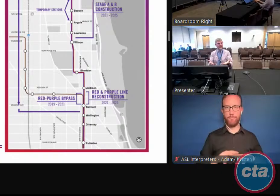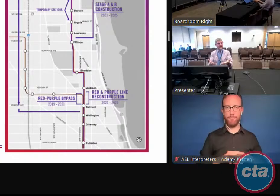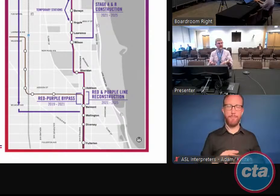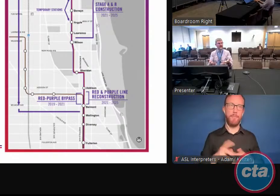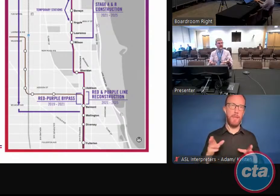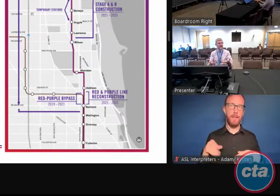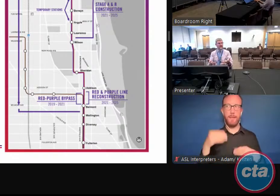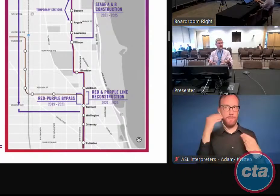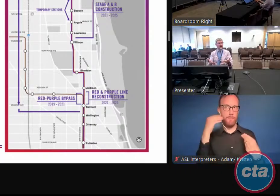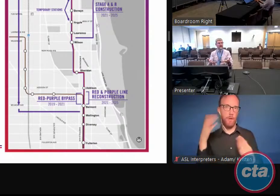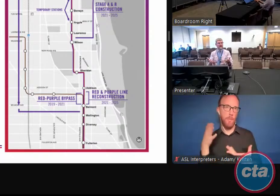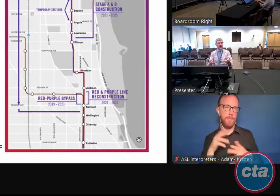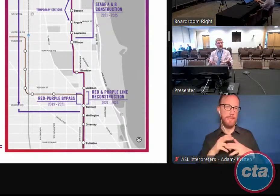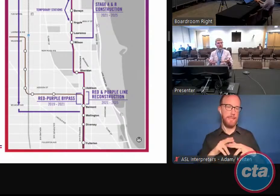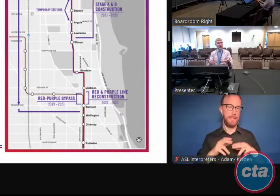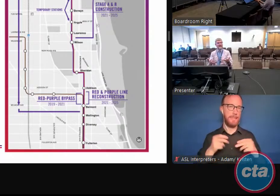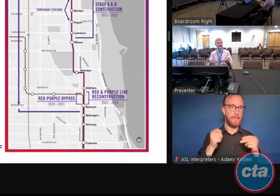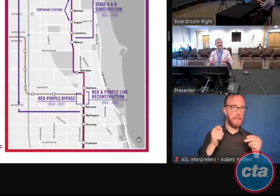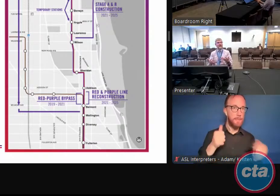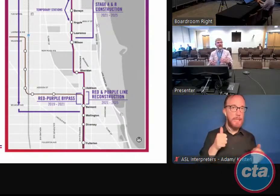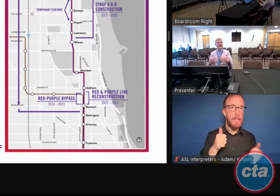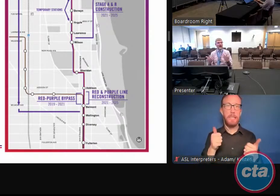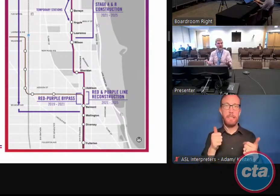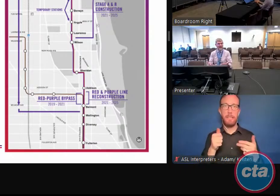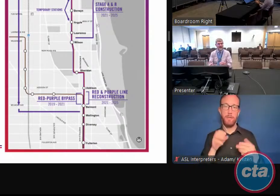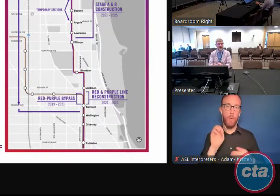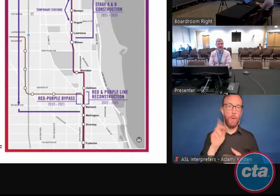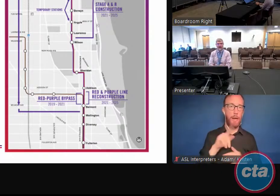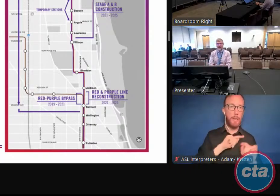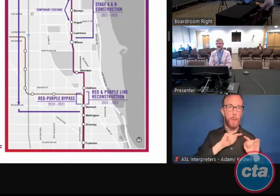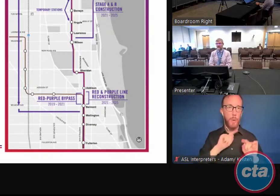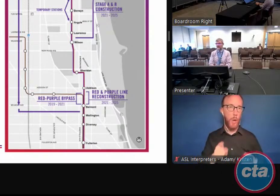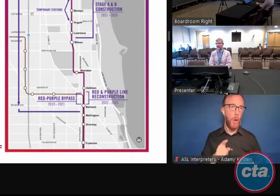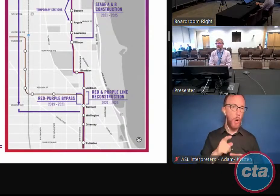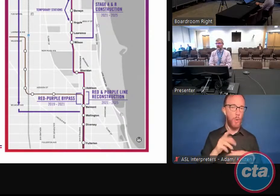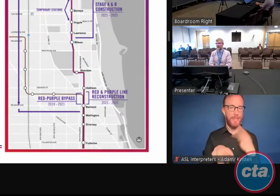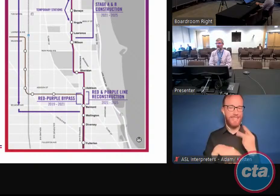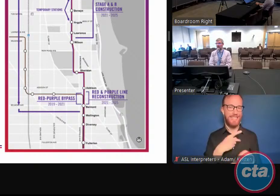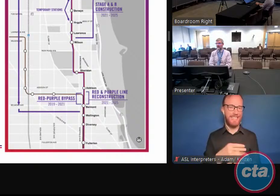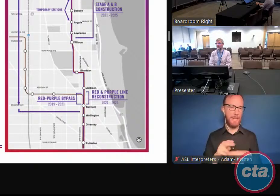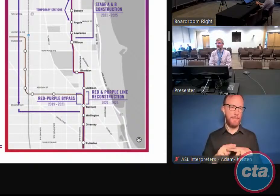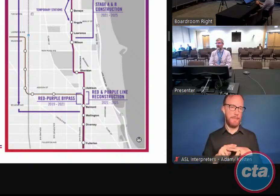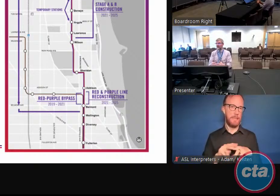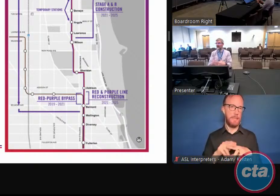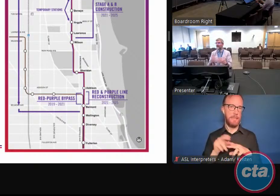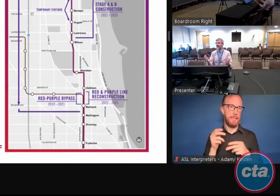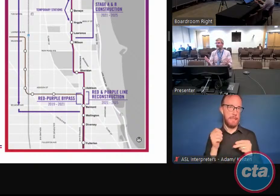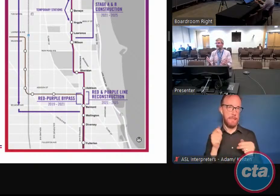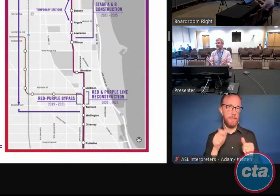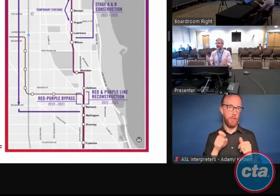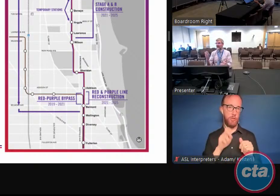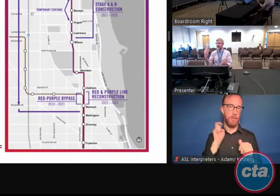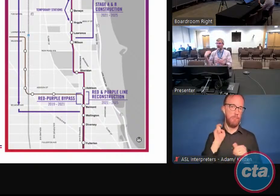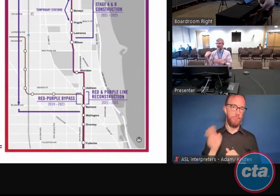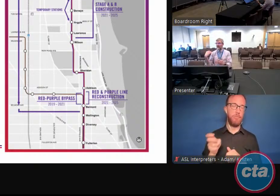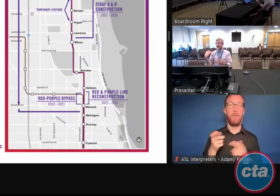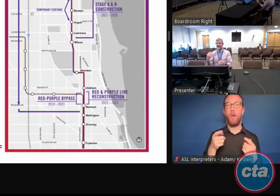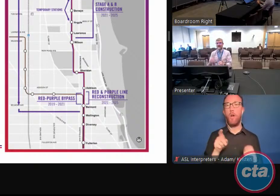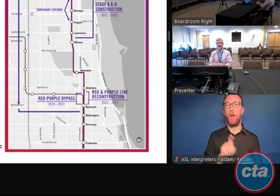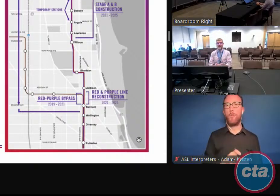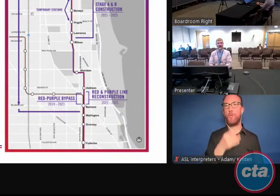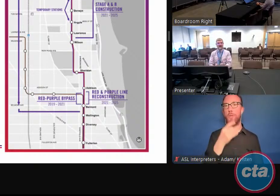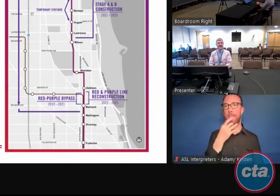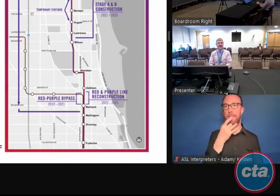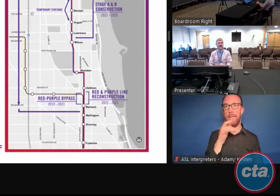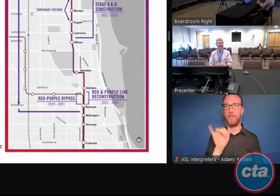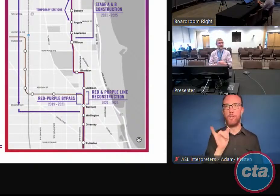to the operator and tell them it's okay to go and what speed it's okay to go at. And so similar to, they also provide the traffic lights. So like as you come to an intersection